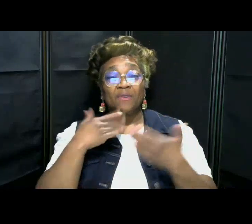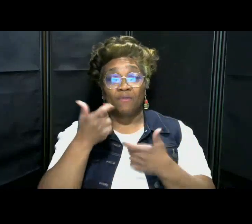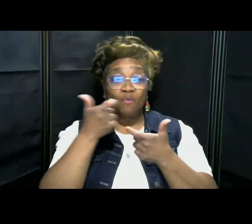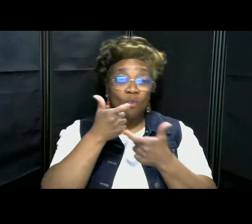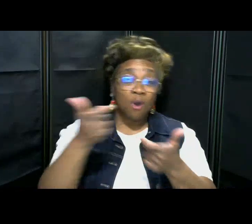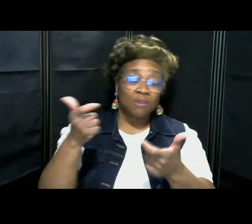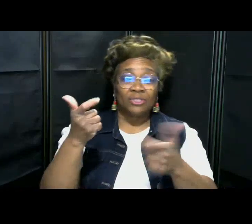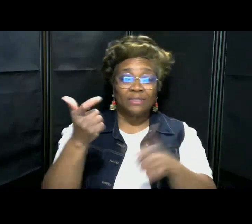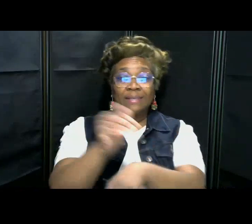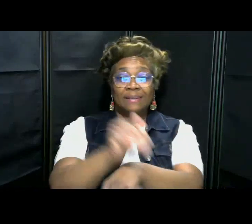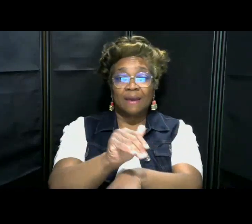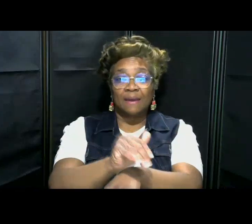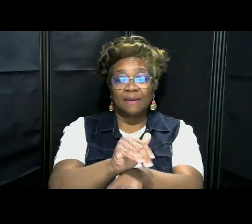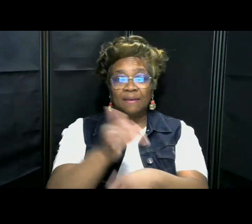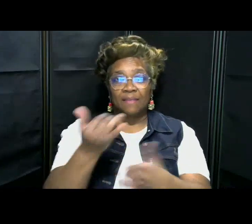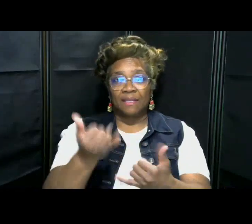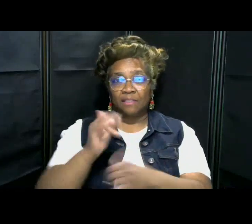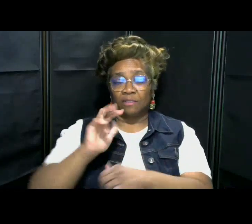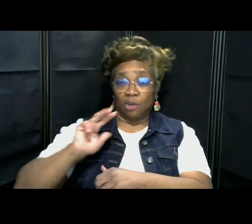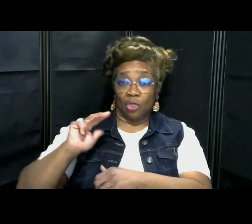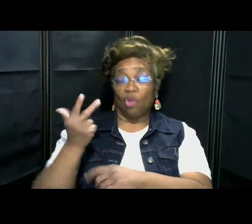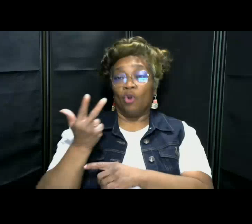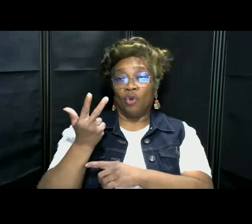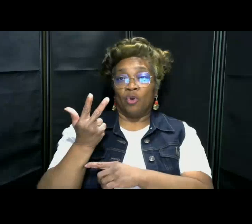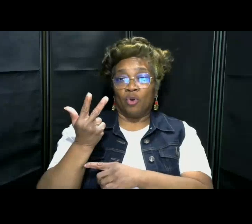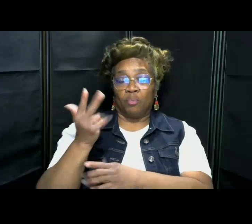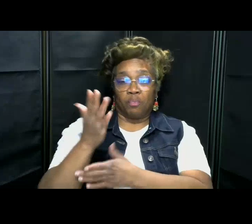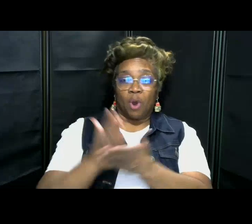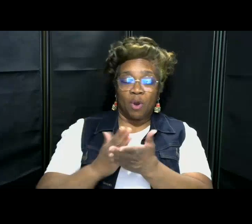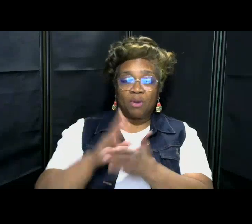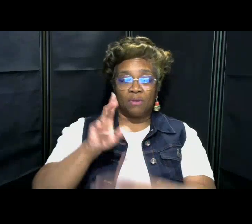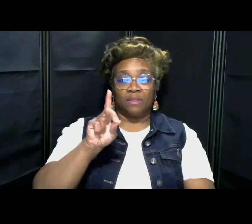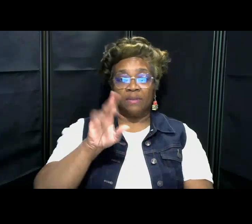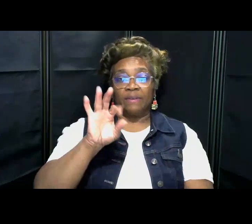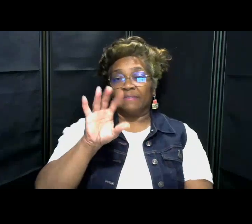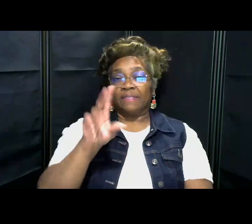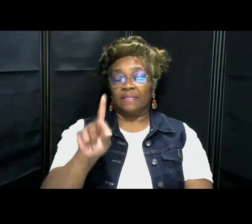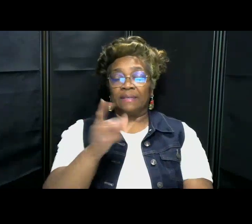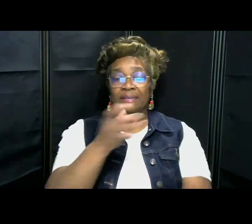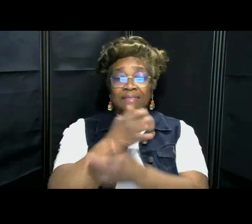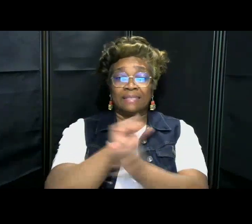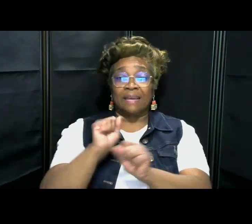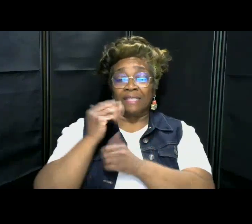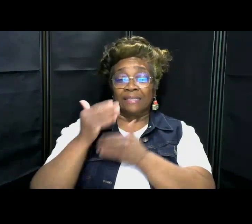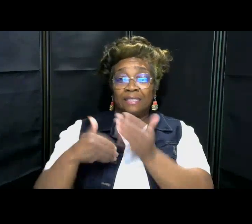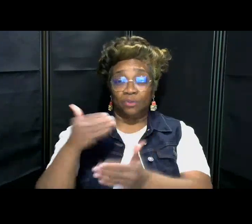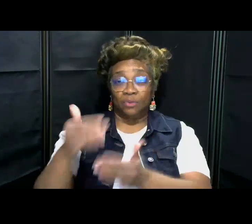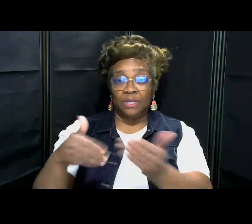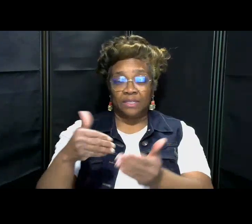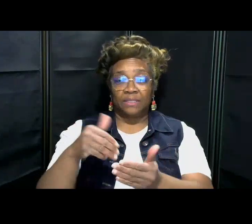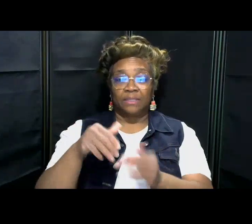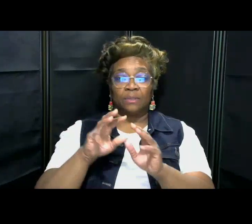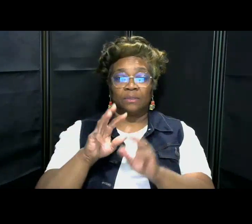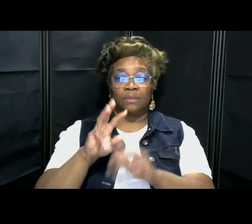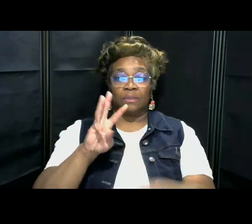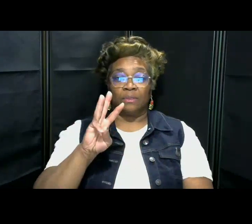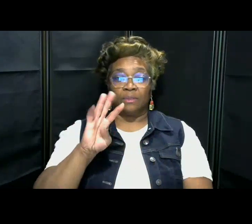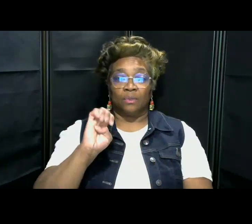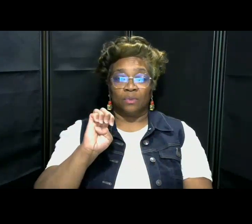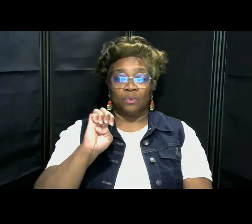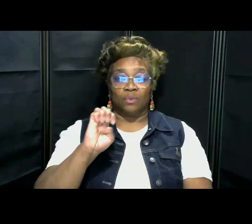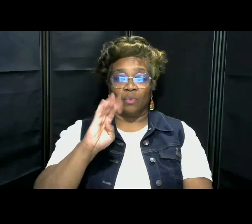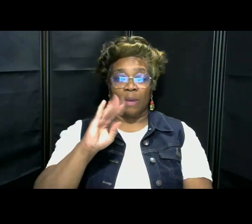evening. This is the third installment of DFD's safety series of webinars. Our Commissioner, Fire